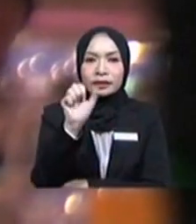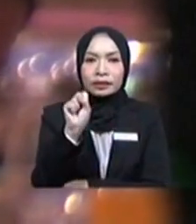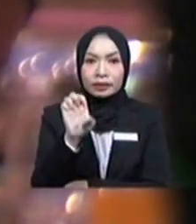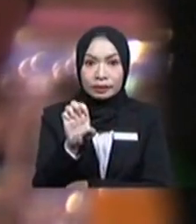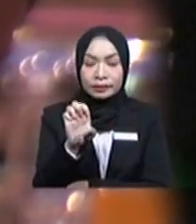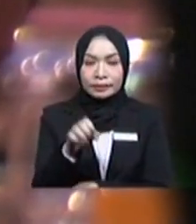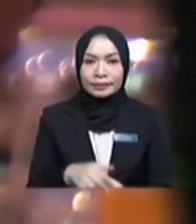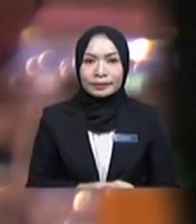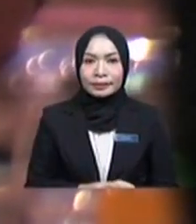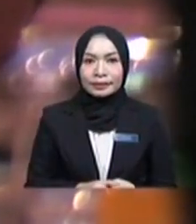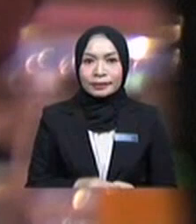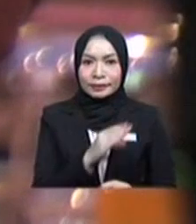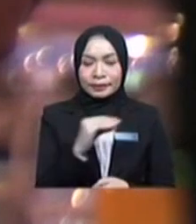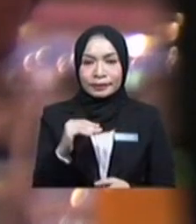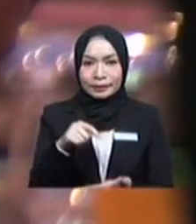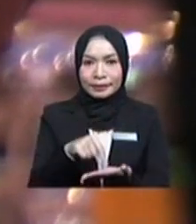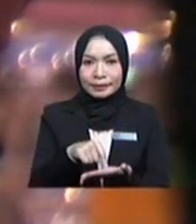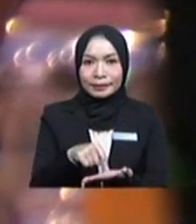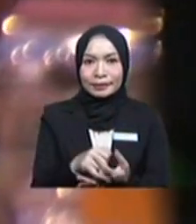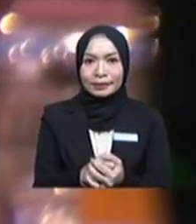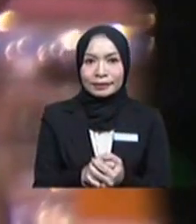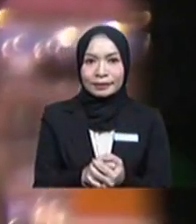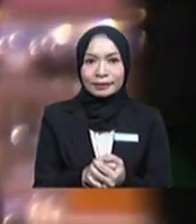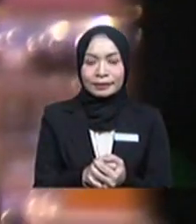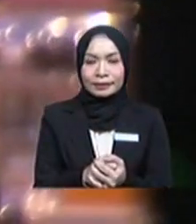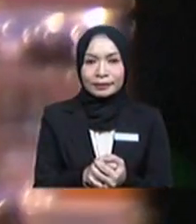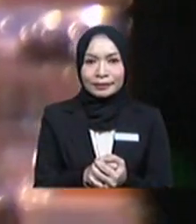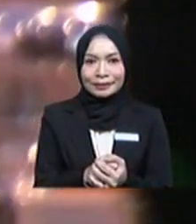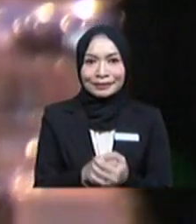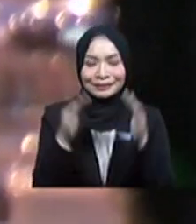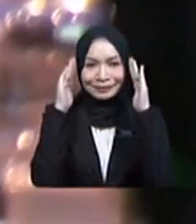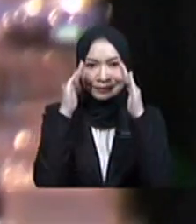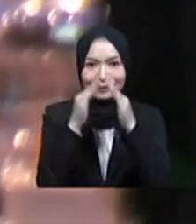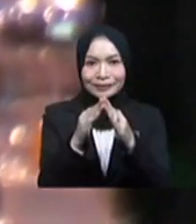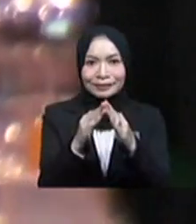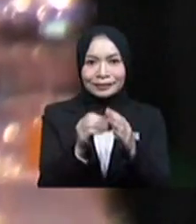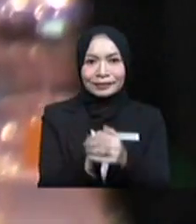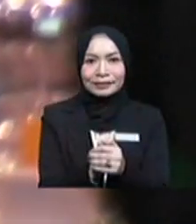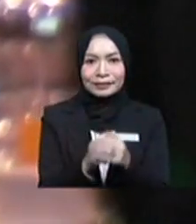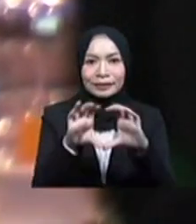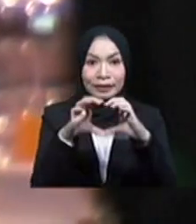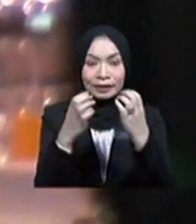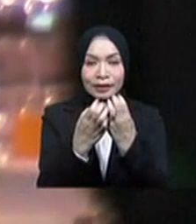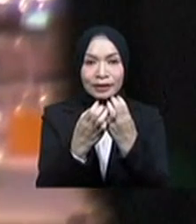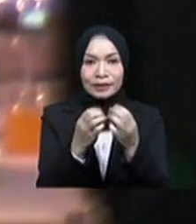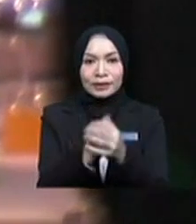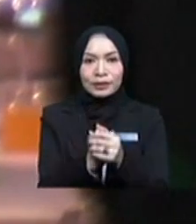The SBA comprises of three components, namely classroom-based assessment, or